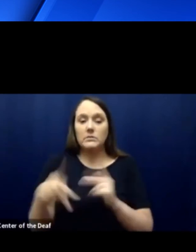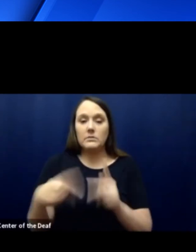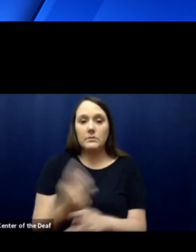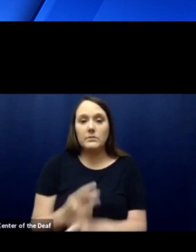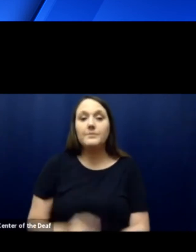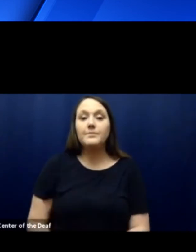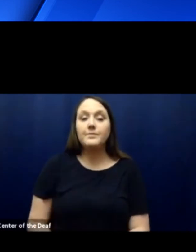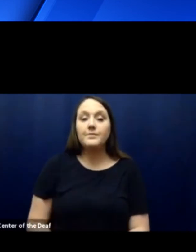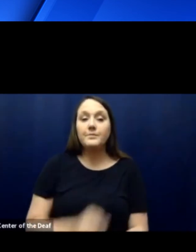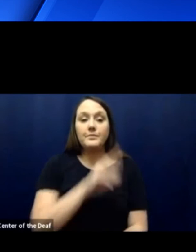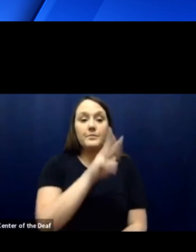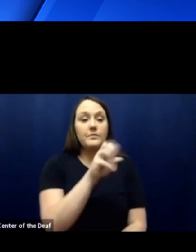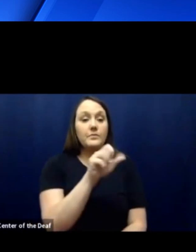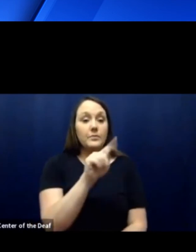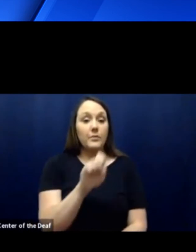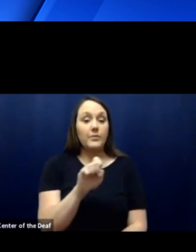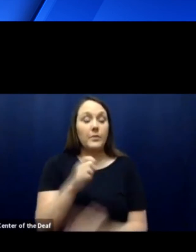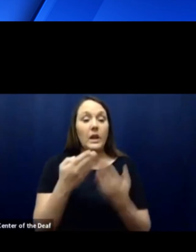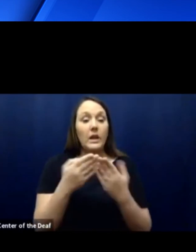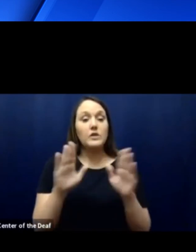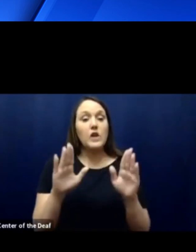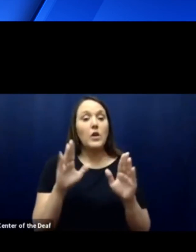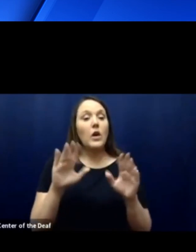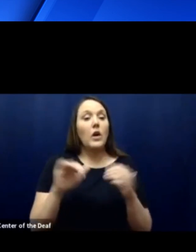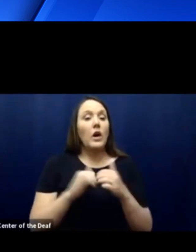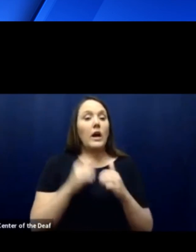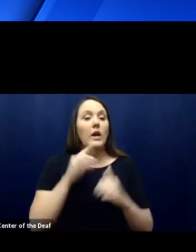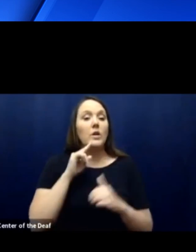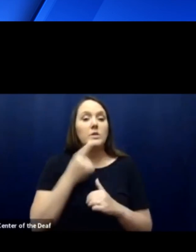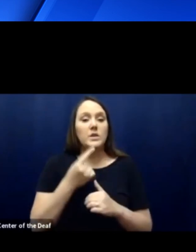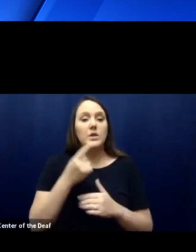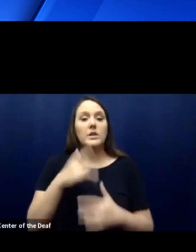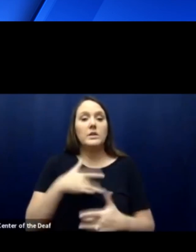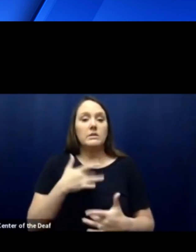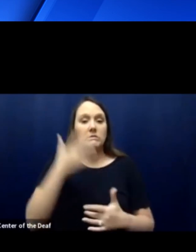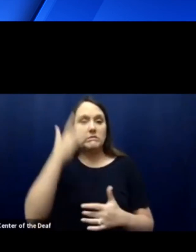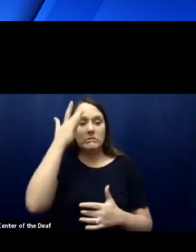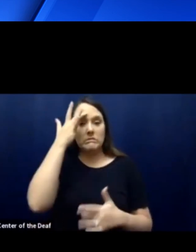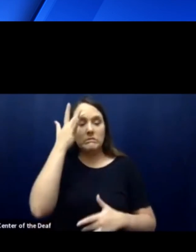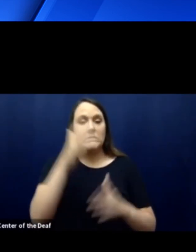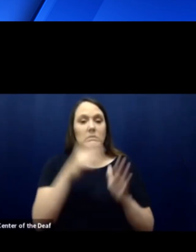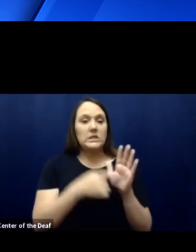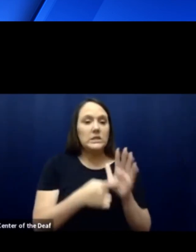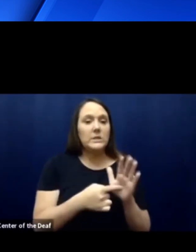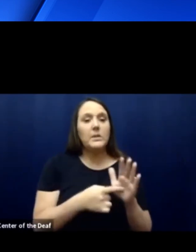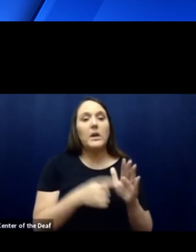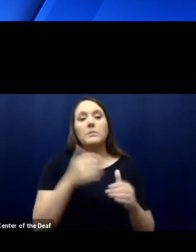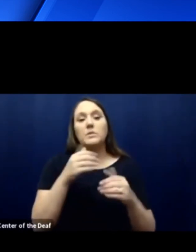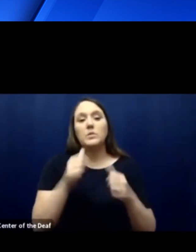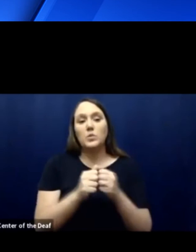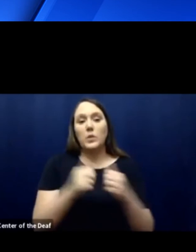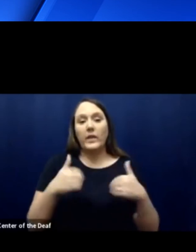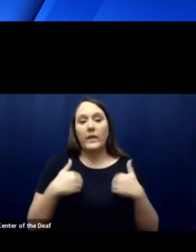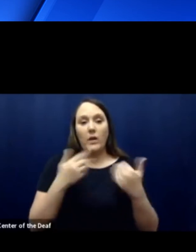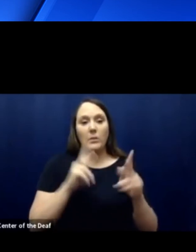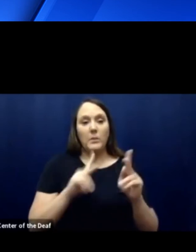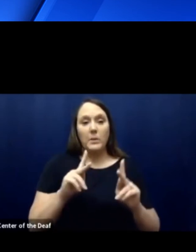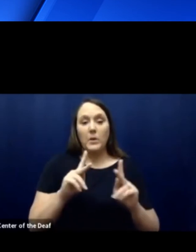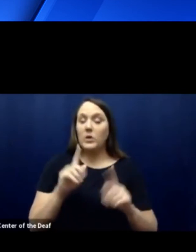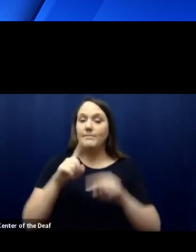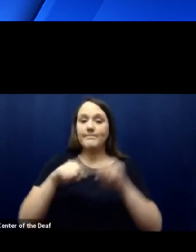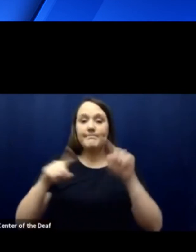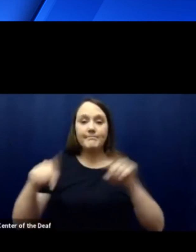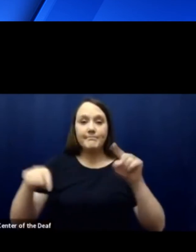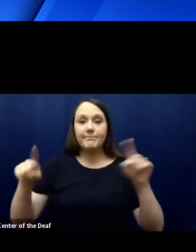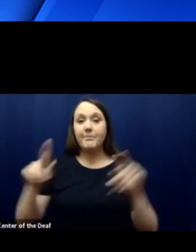From Jeff with WATE, in general, how severe are the symptoms and cases among younger people? It varies. Young people can